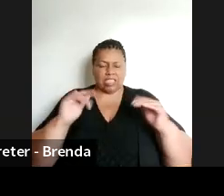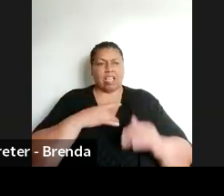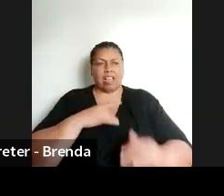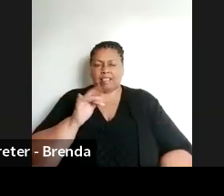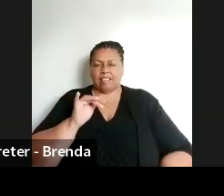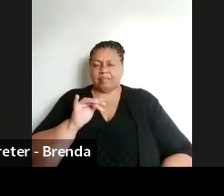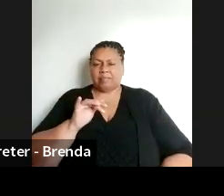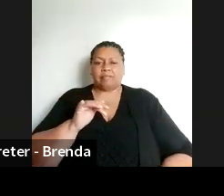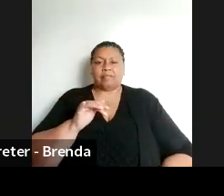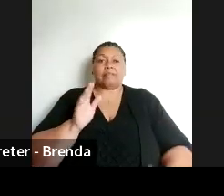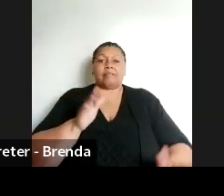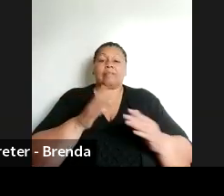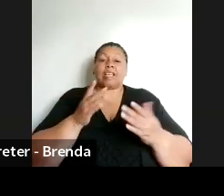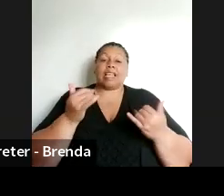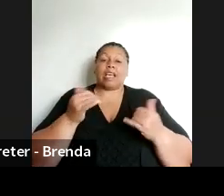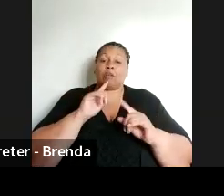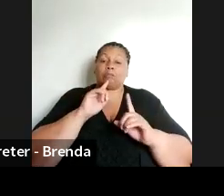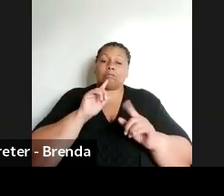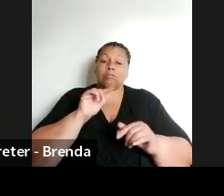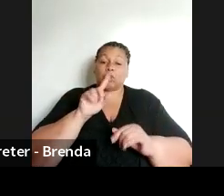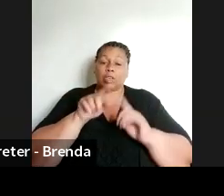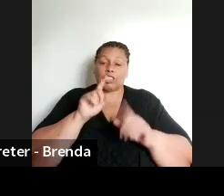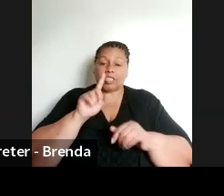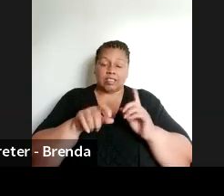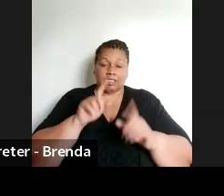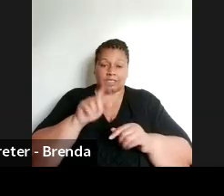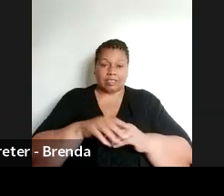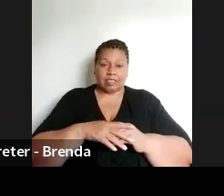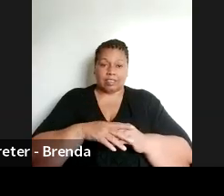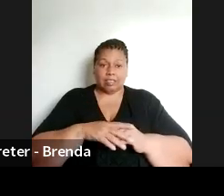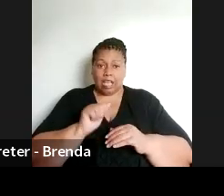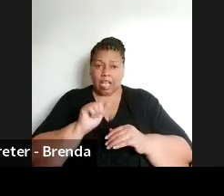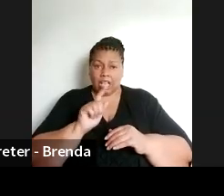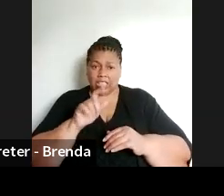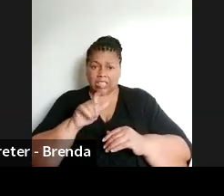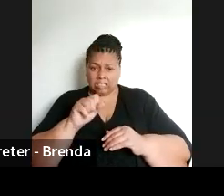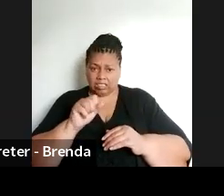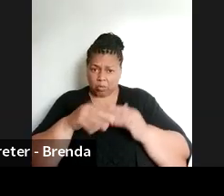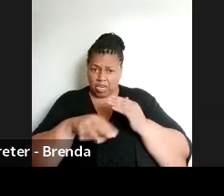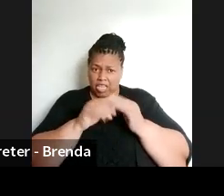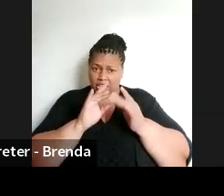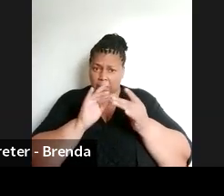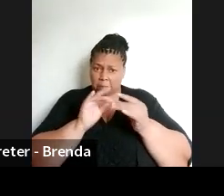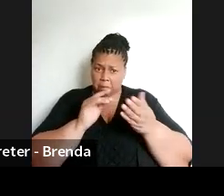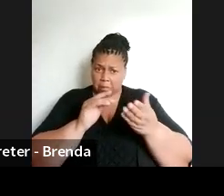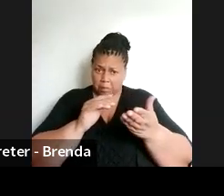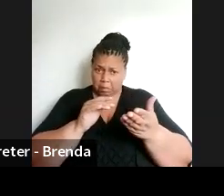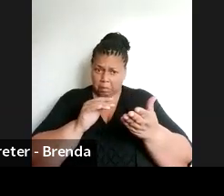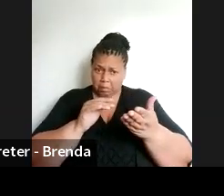I'm going to take some questions. Alexis, did you have anything to add to that too? I know you did get some